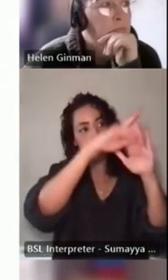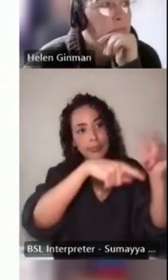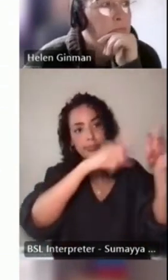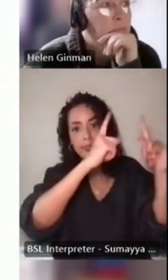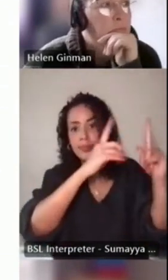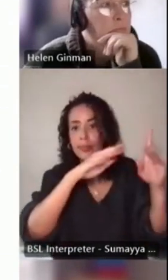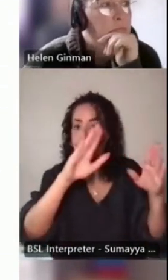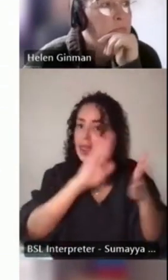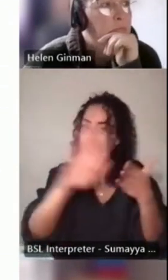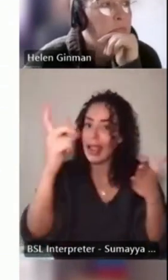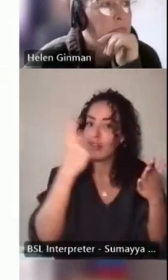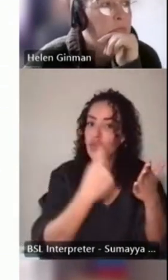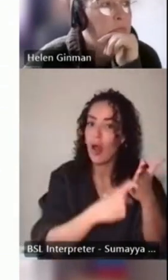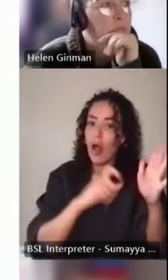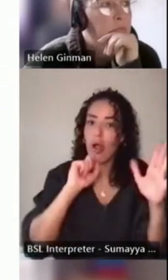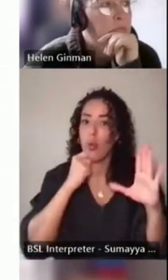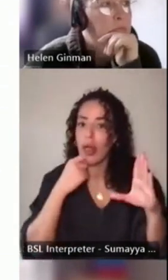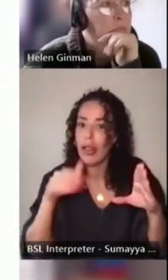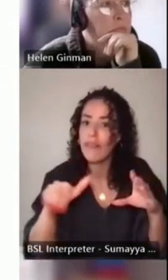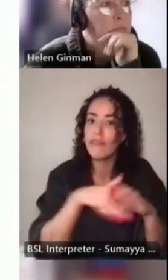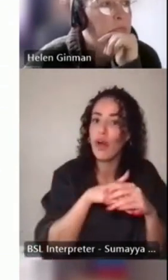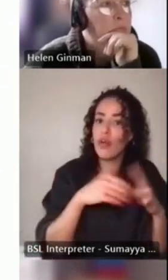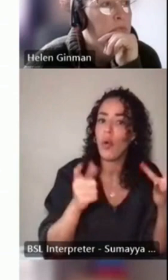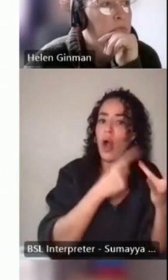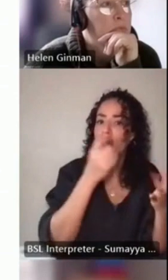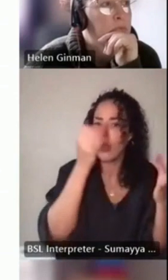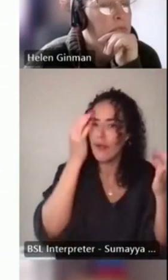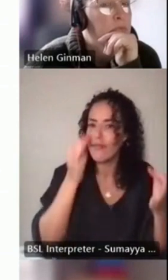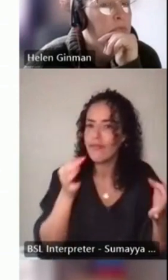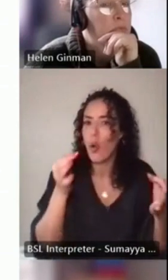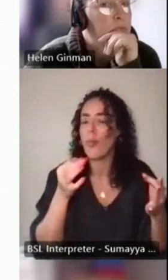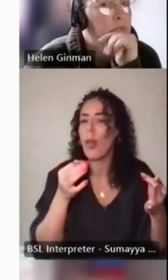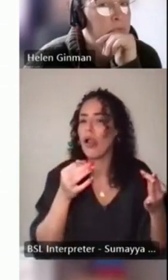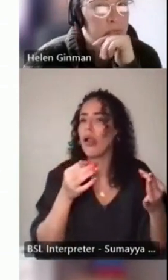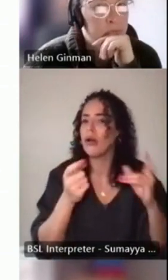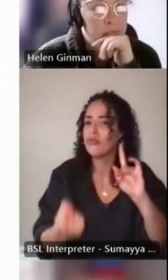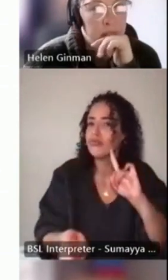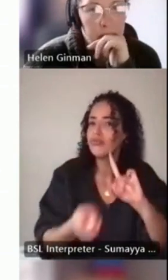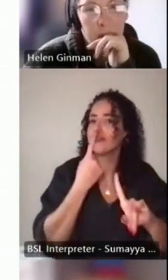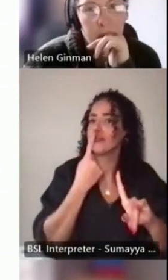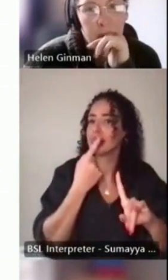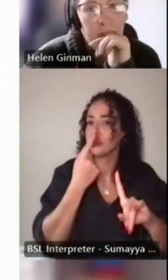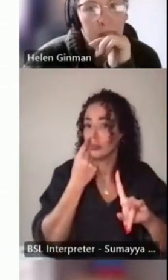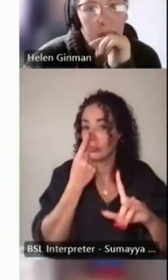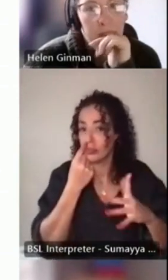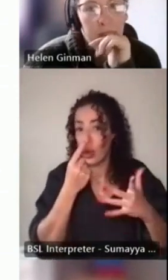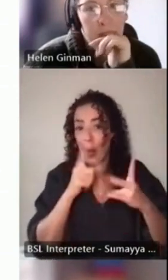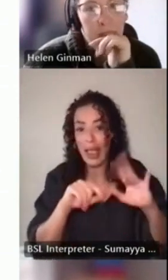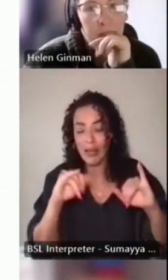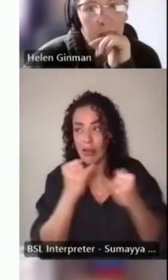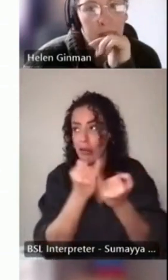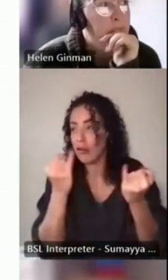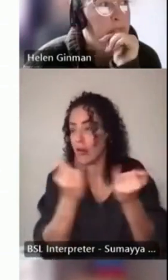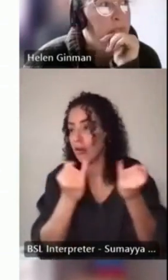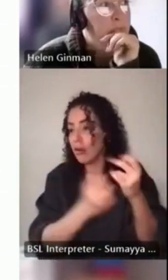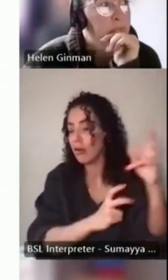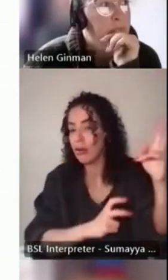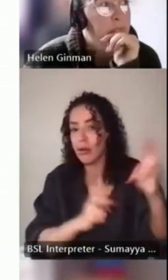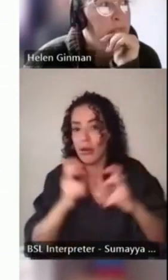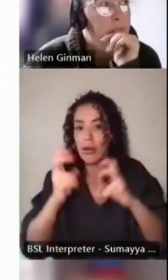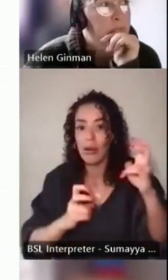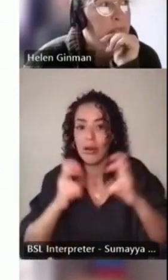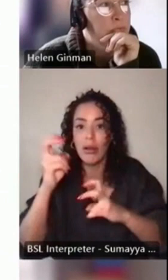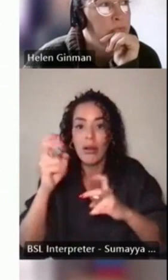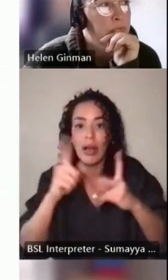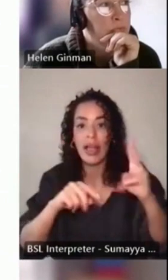or other formal measures. You might want to involve someone higher up. So if a conflict persists, consider involving a higher